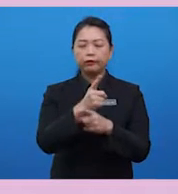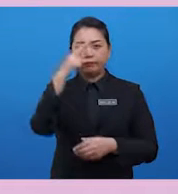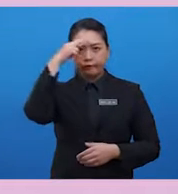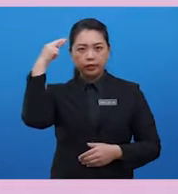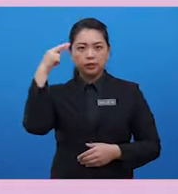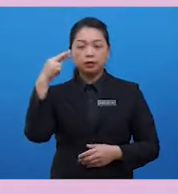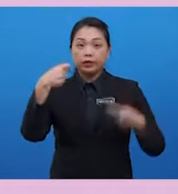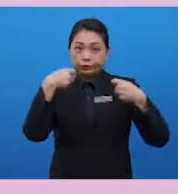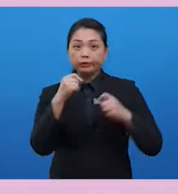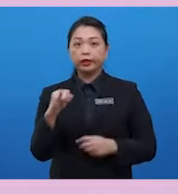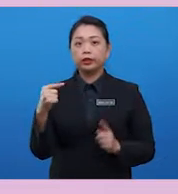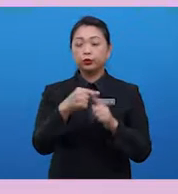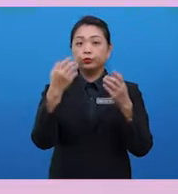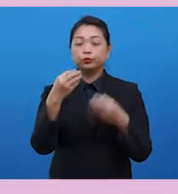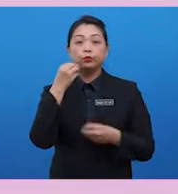to lose weight.